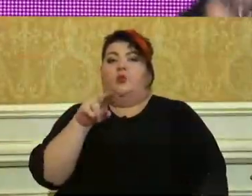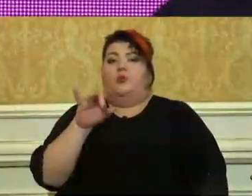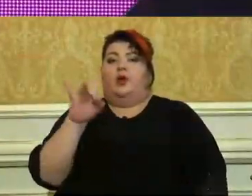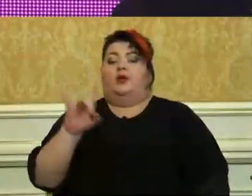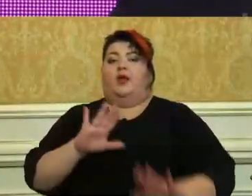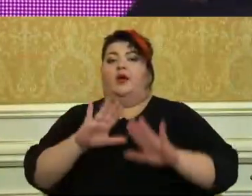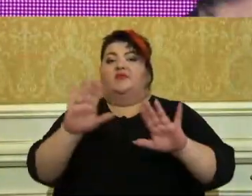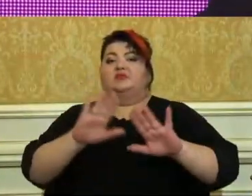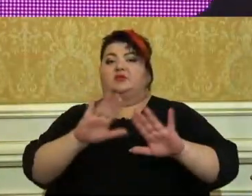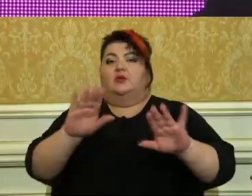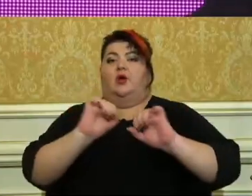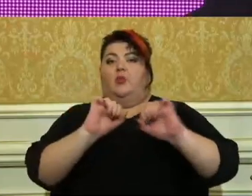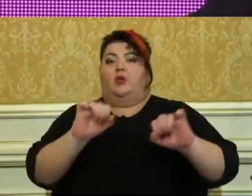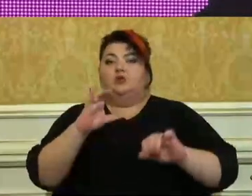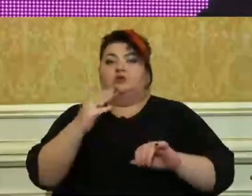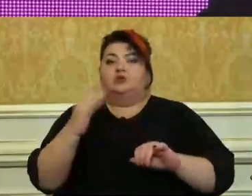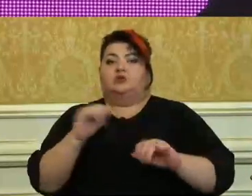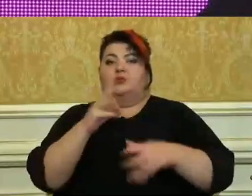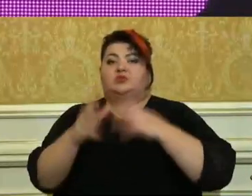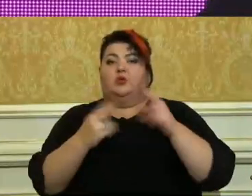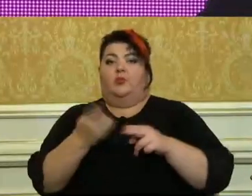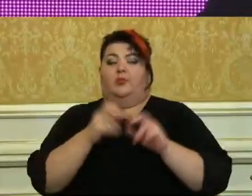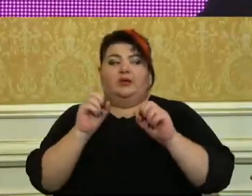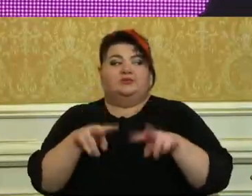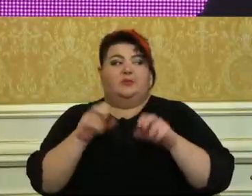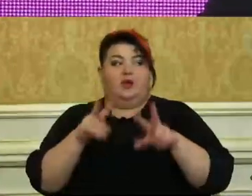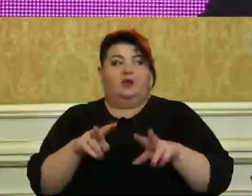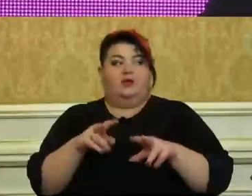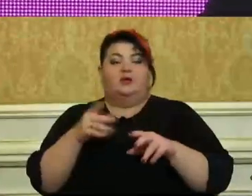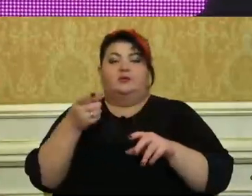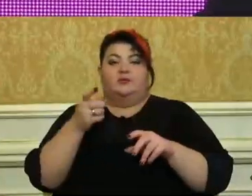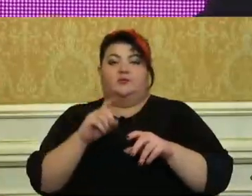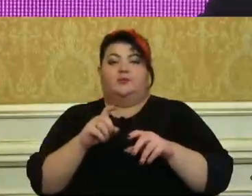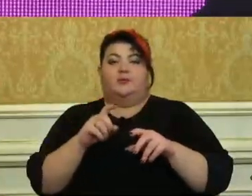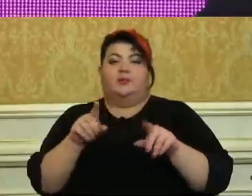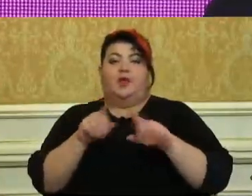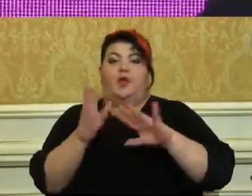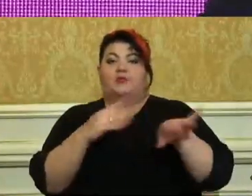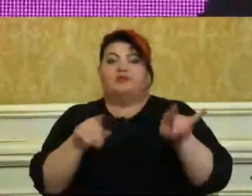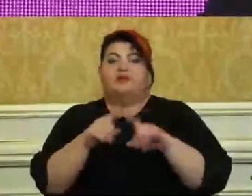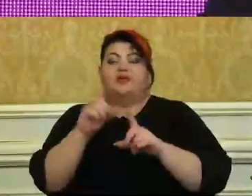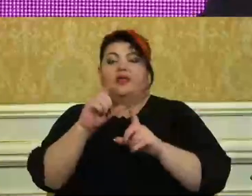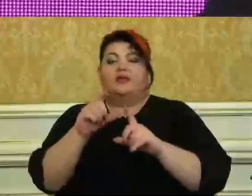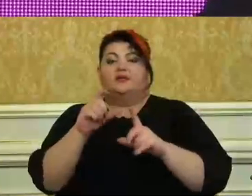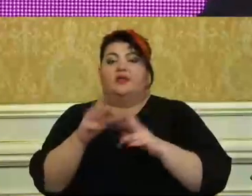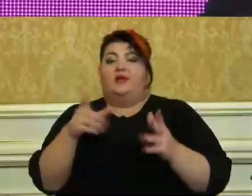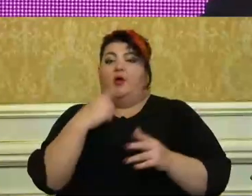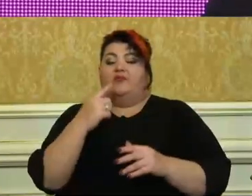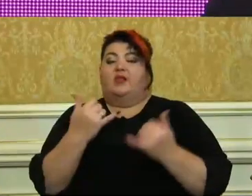who is the United States Deputy Assistant Security for Defense for Russia. And it's very